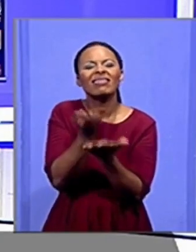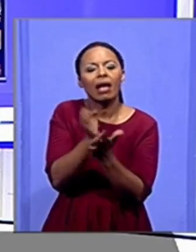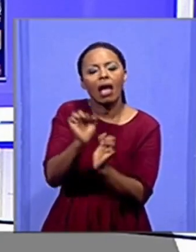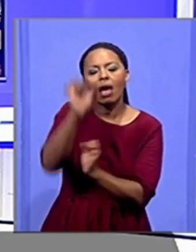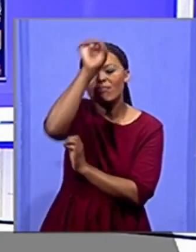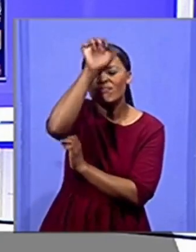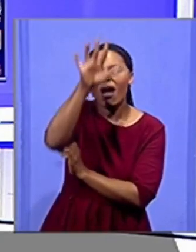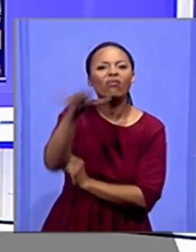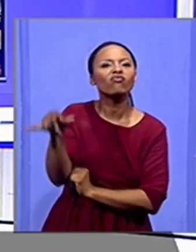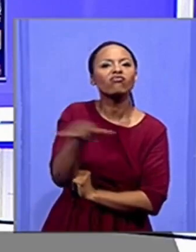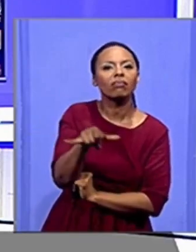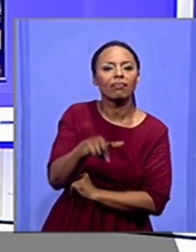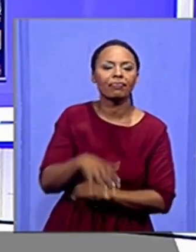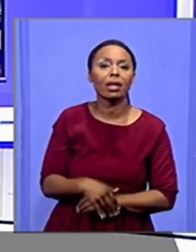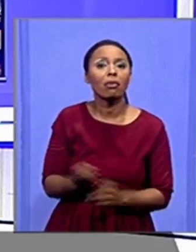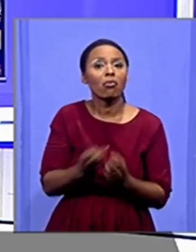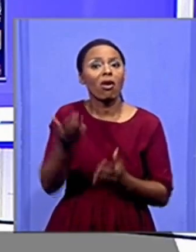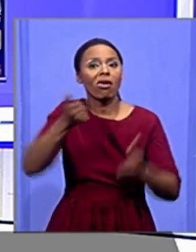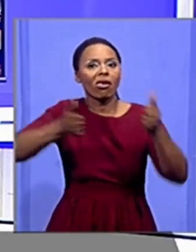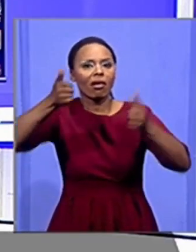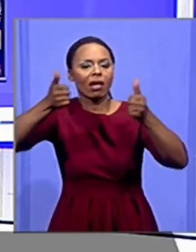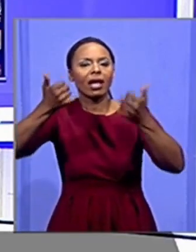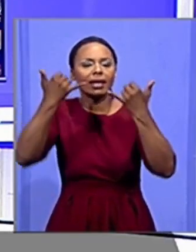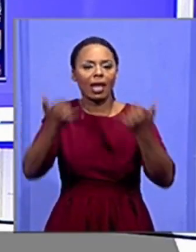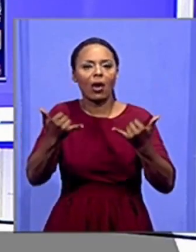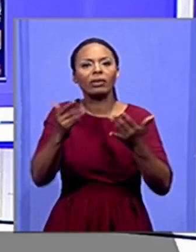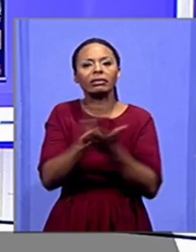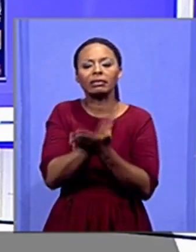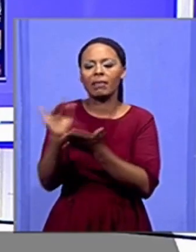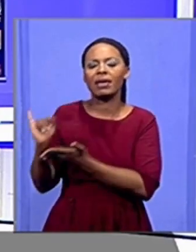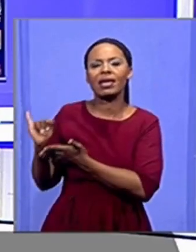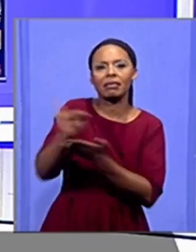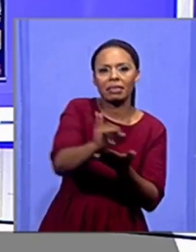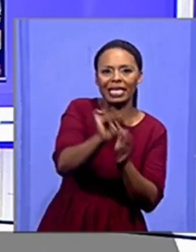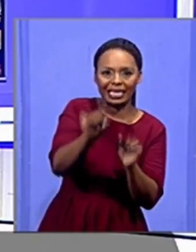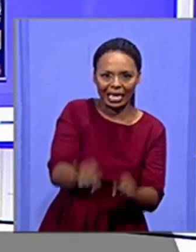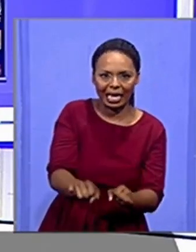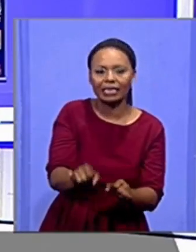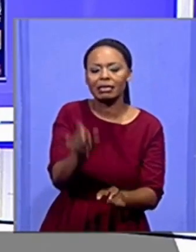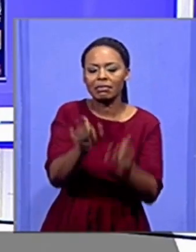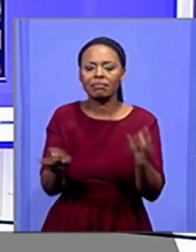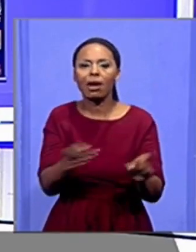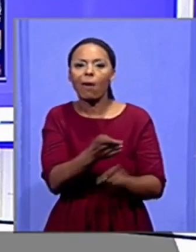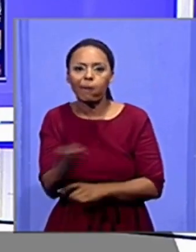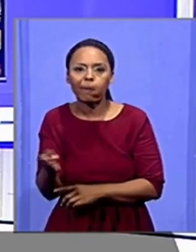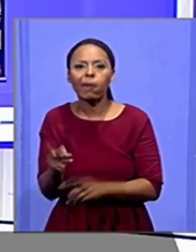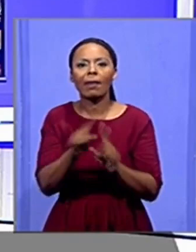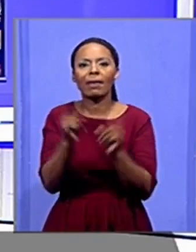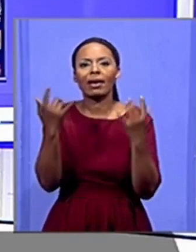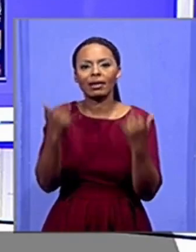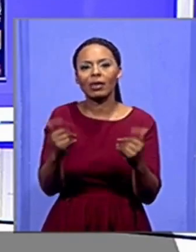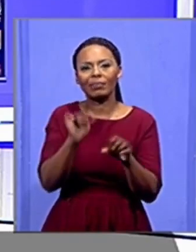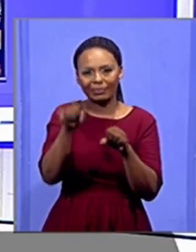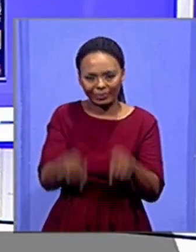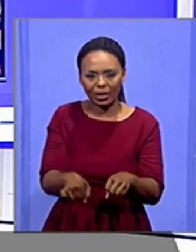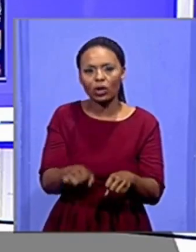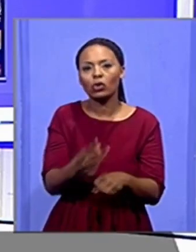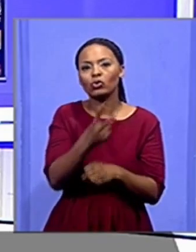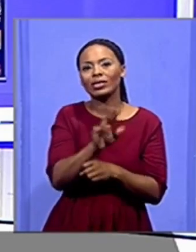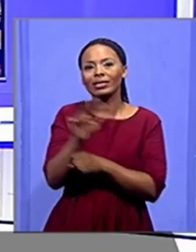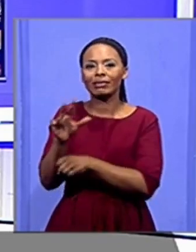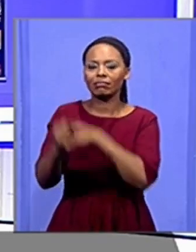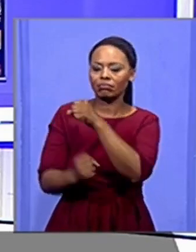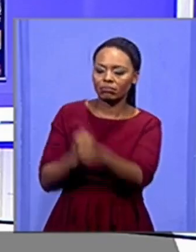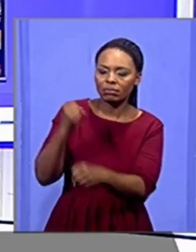le. Bakgathatema ba kwele gore le ge naga e hlomile molawana wa bomasomepedi seswai wa tlhabollo